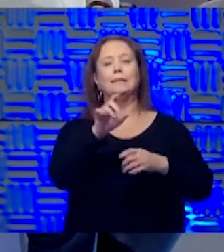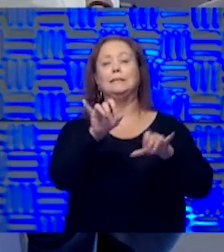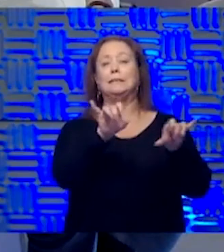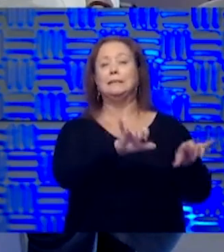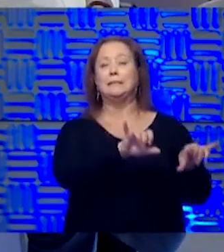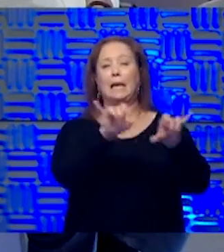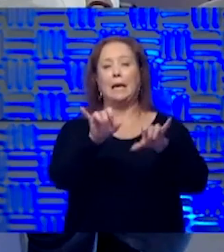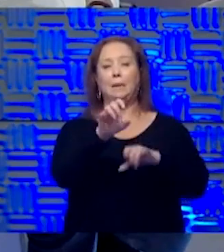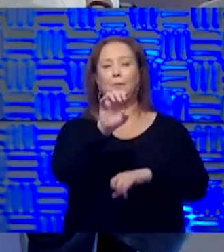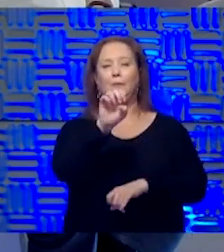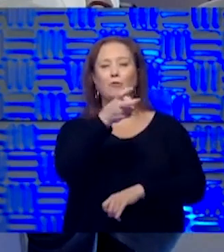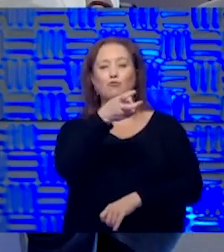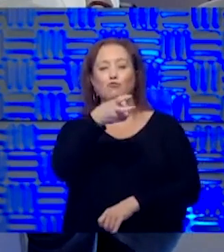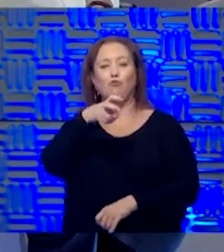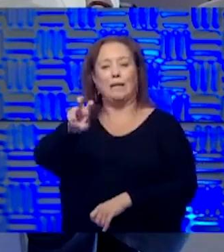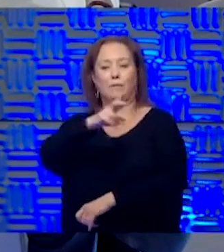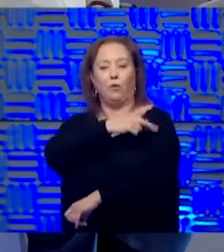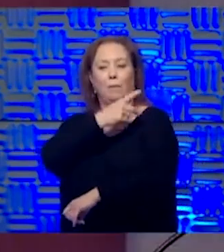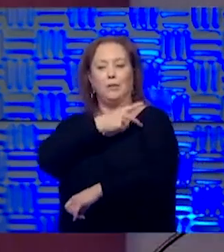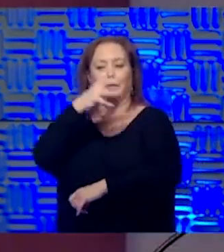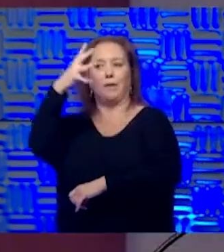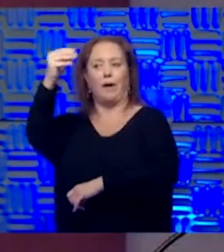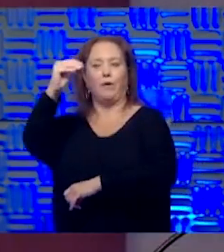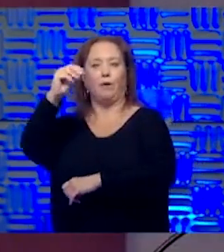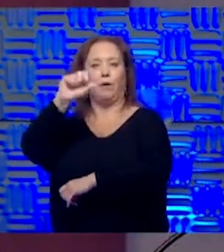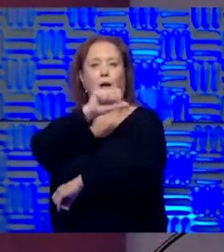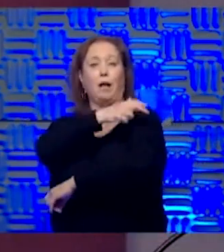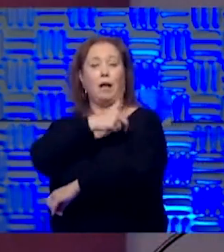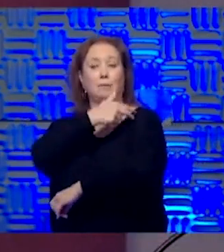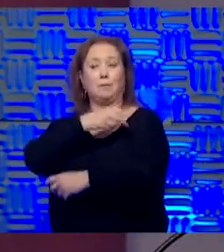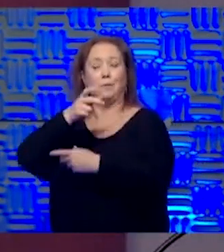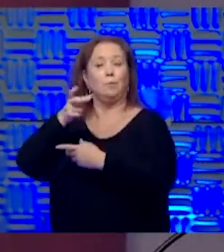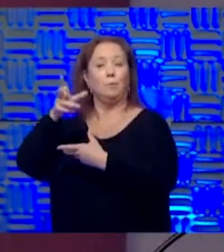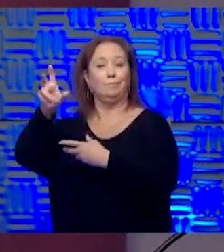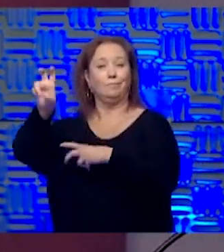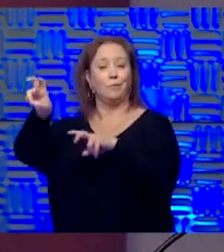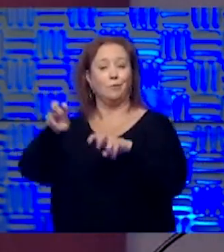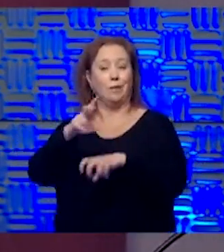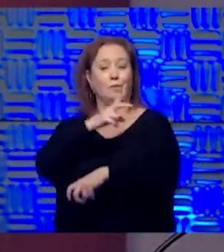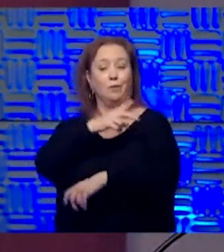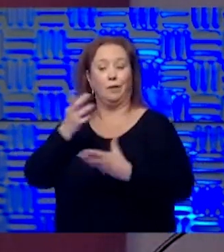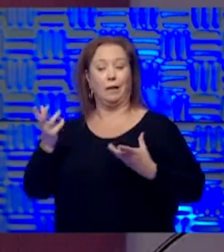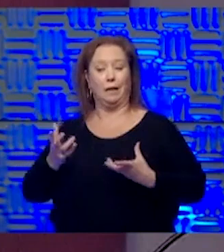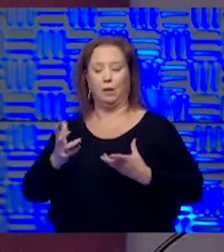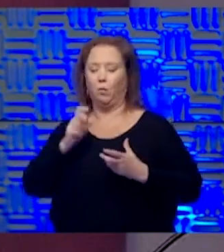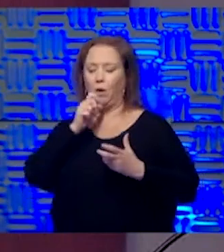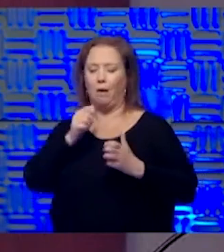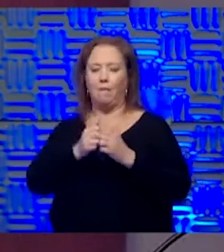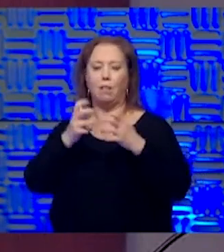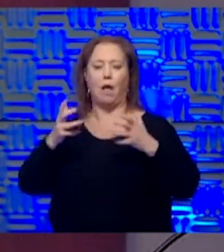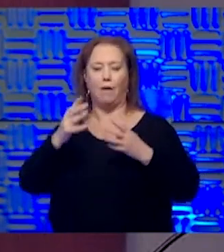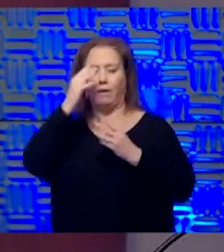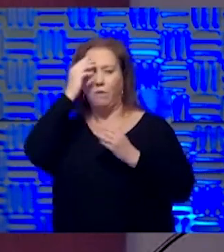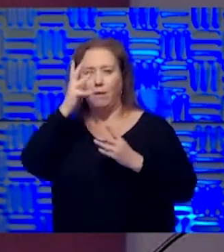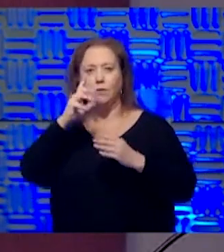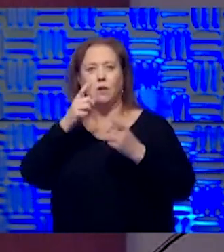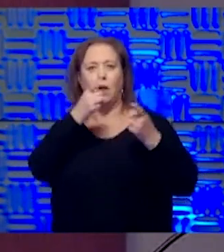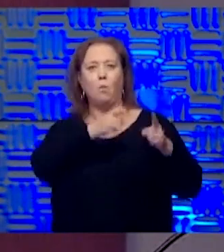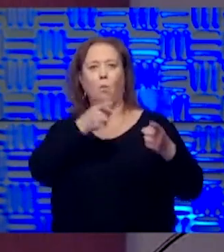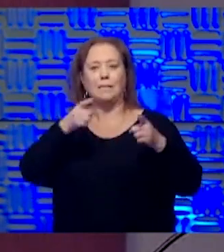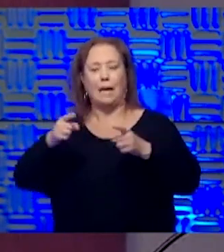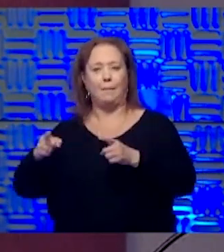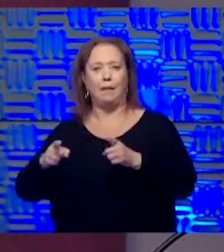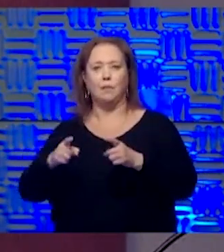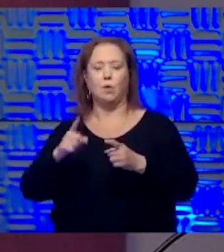from outside hospitals. Same scenario. We don't have a lot of information about what's been going on with them, so we treat